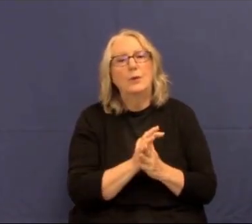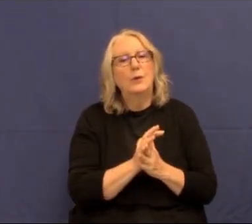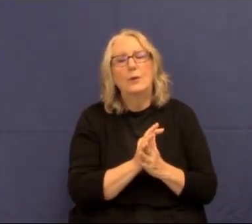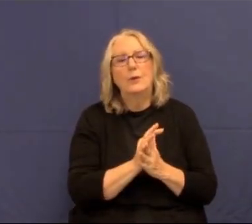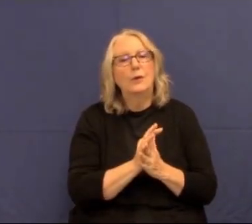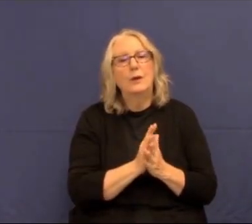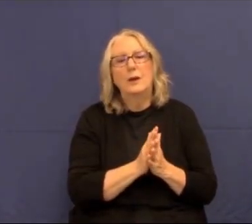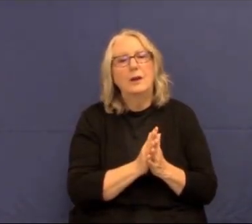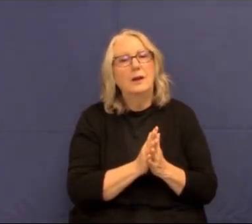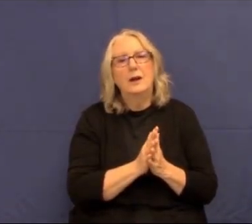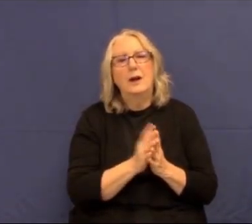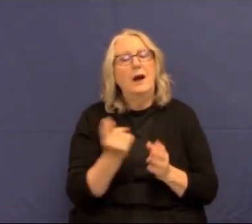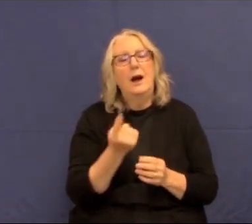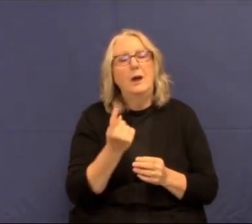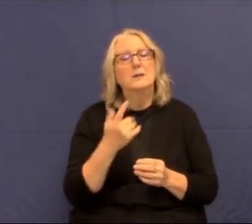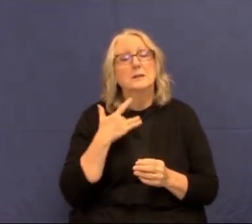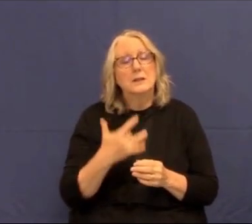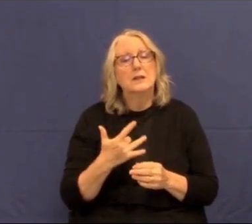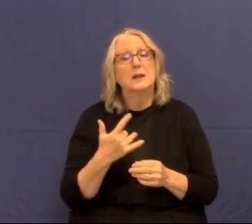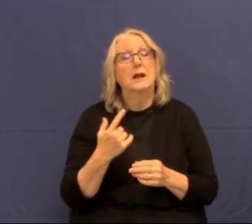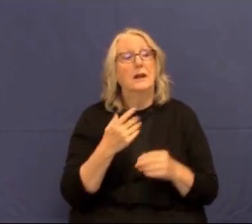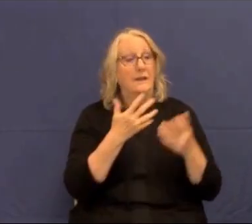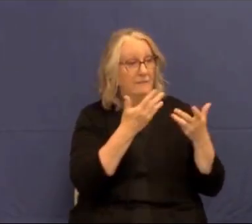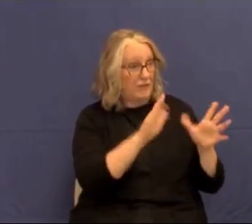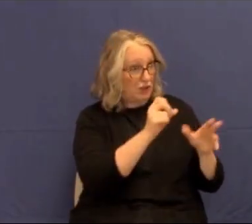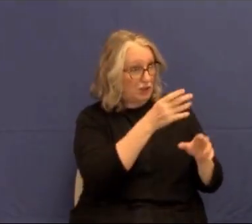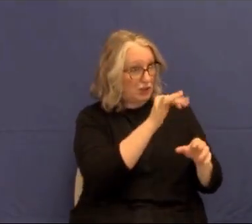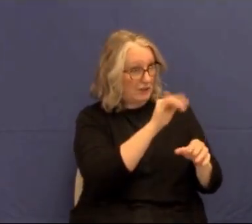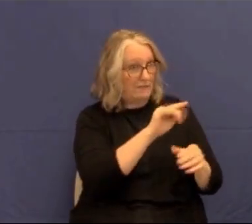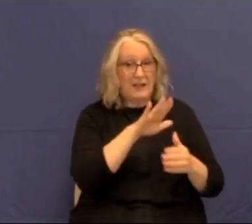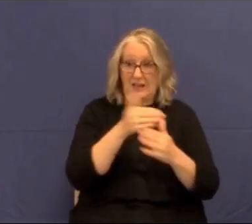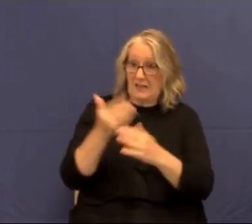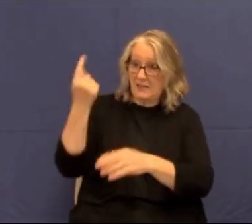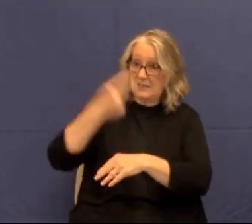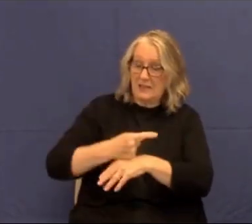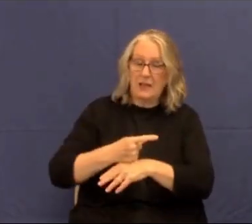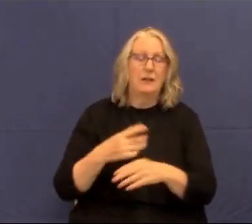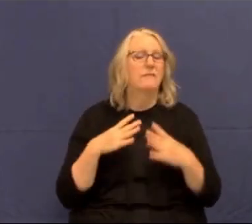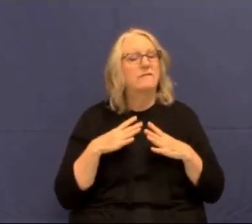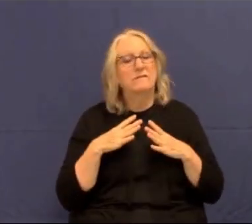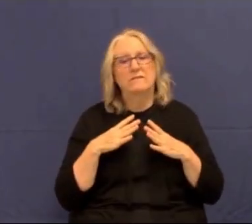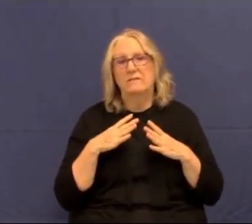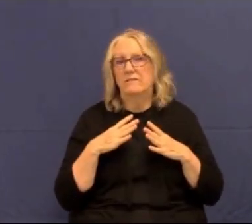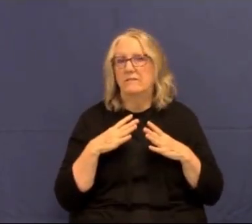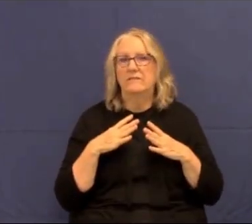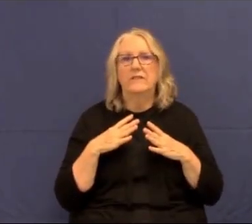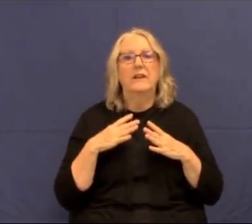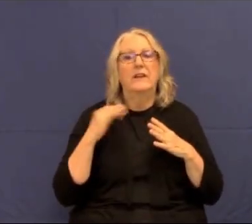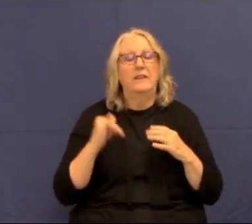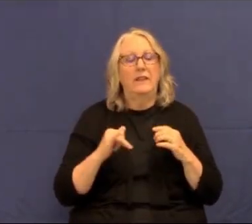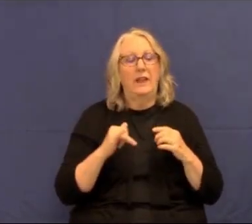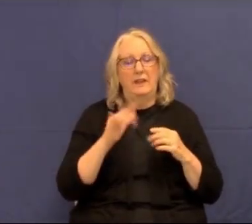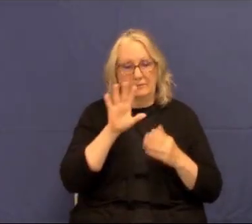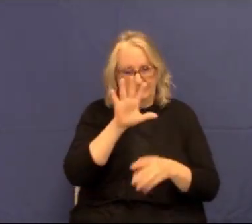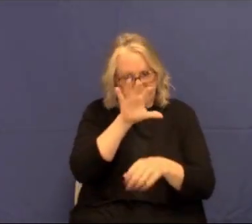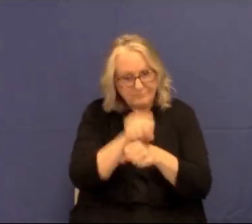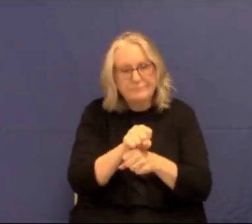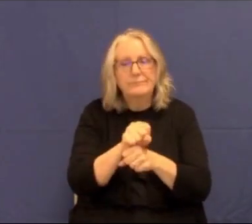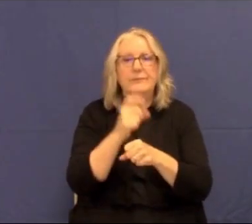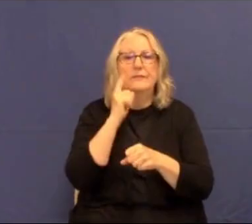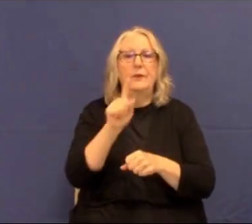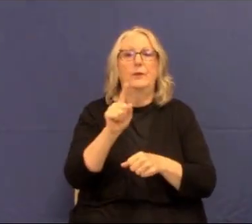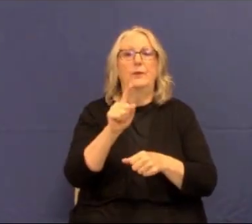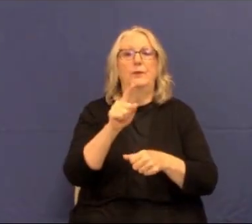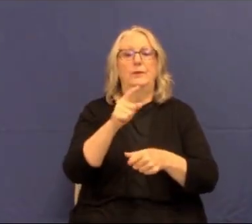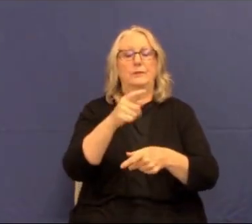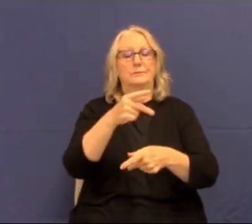yeah, it's but I always take that day after my shift. Here lately, it's just been it's a day that I set aside to